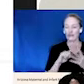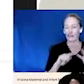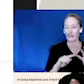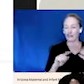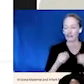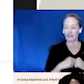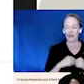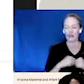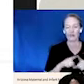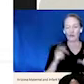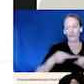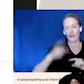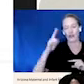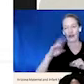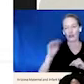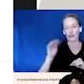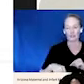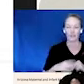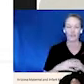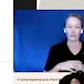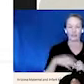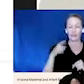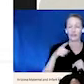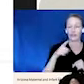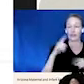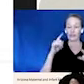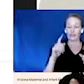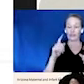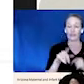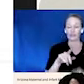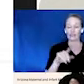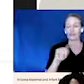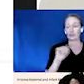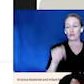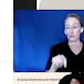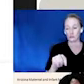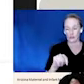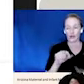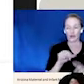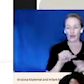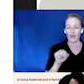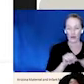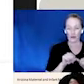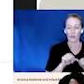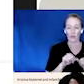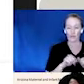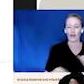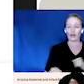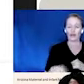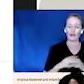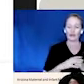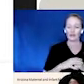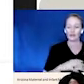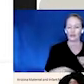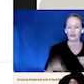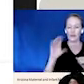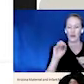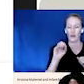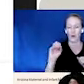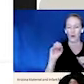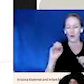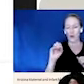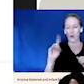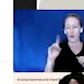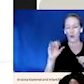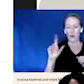This is the zoom in for the Tucson area. So Tohono O'odham again, and Tucson Estates having the highest rates of SMM in the